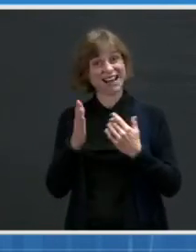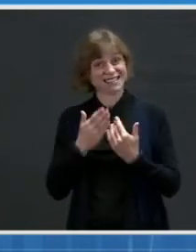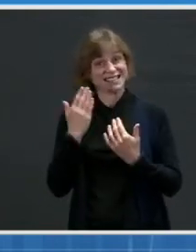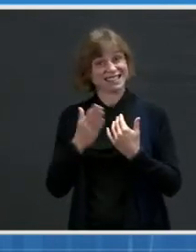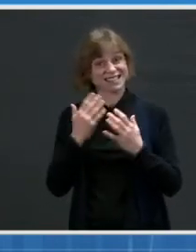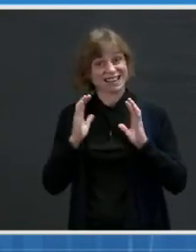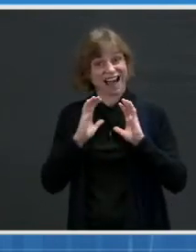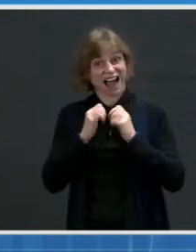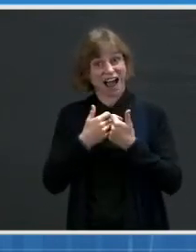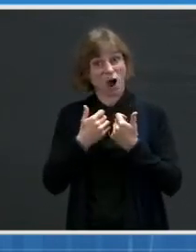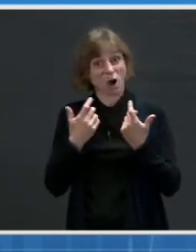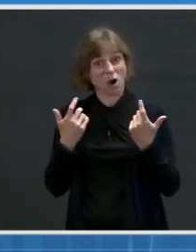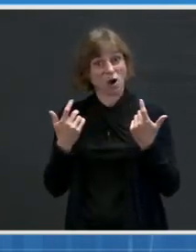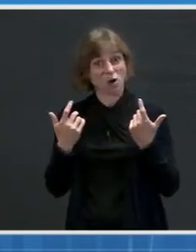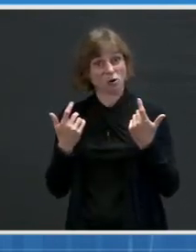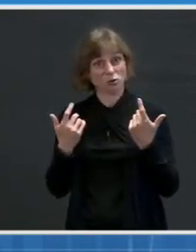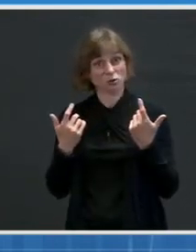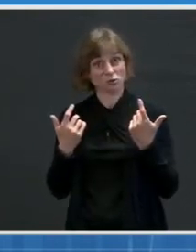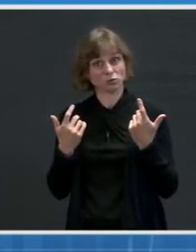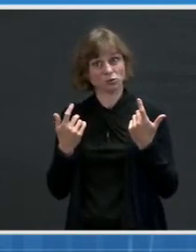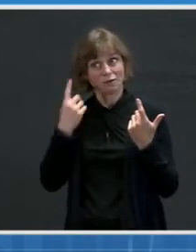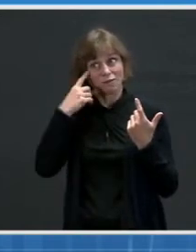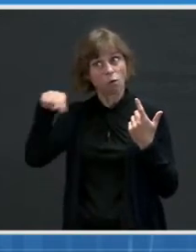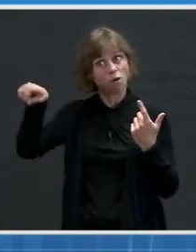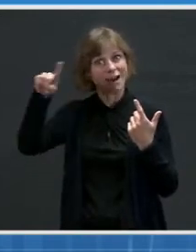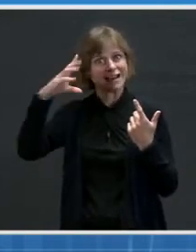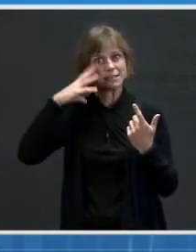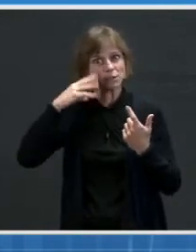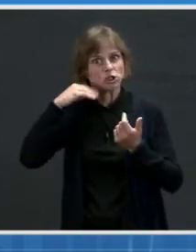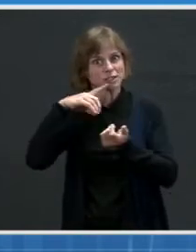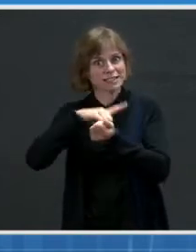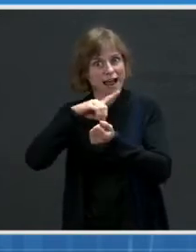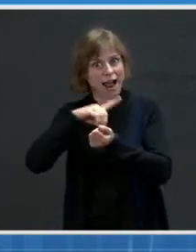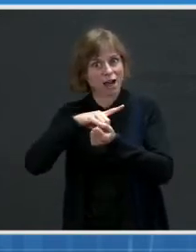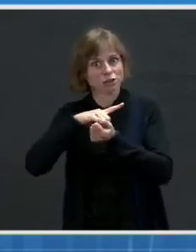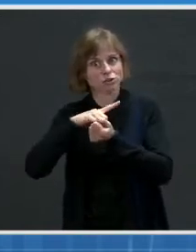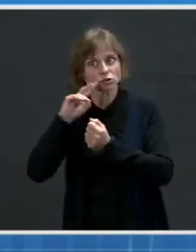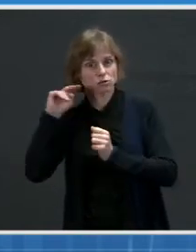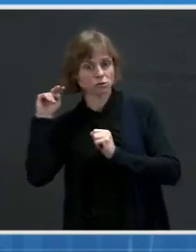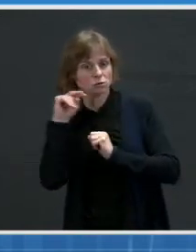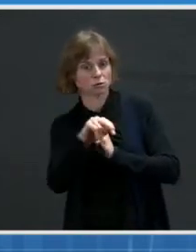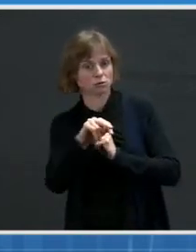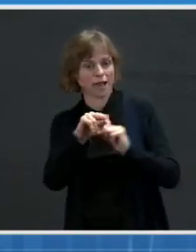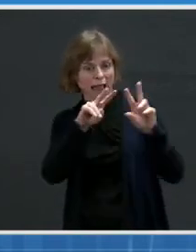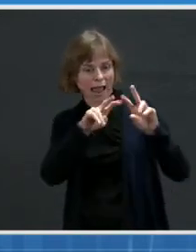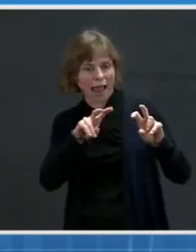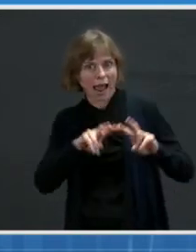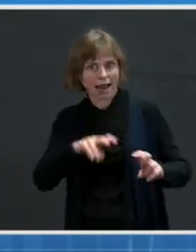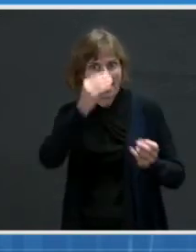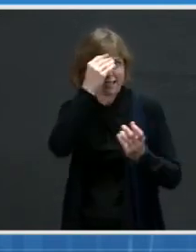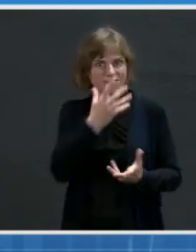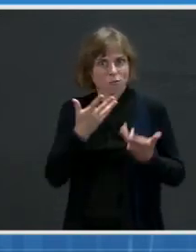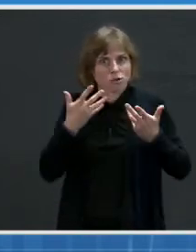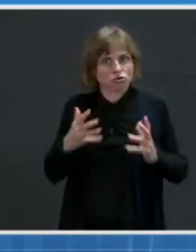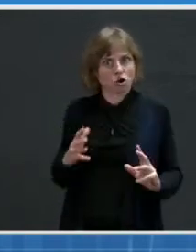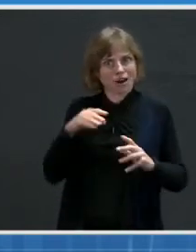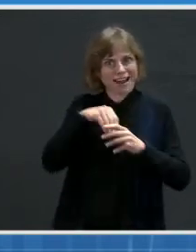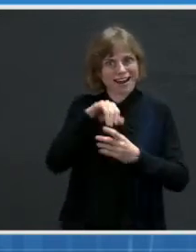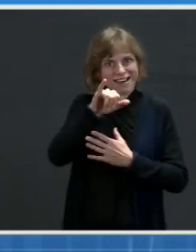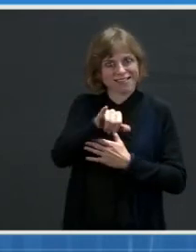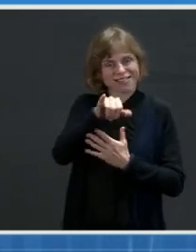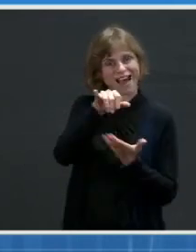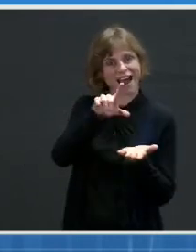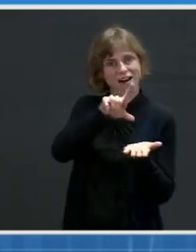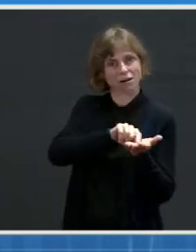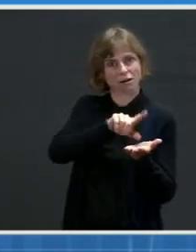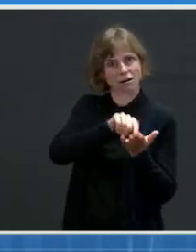experienced clinicians to analyze data that's already in the literature, as well as data that is in